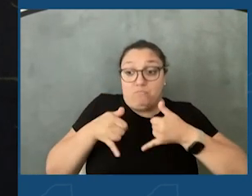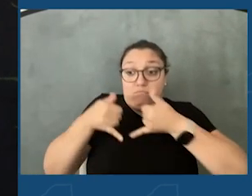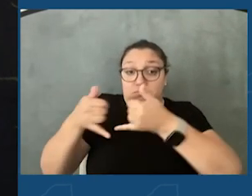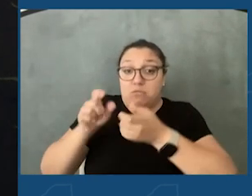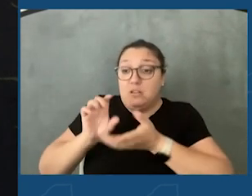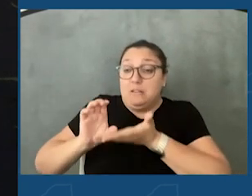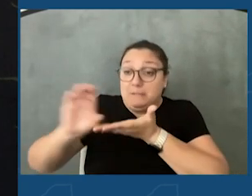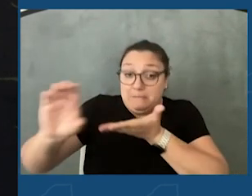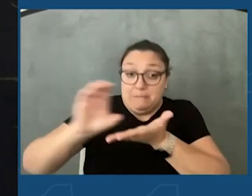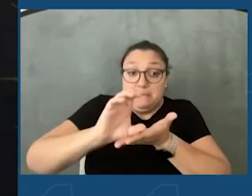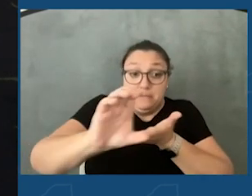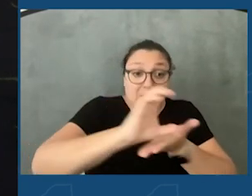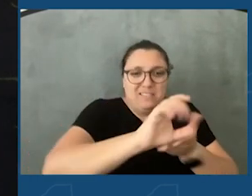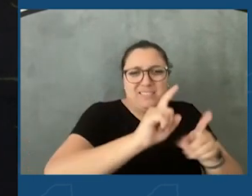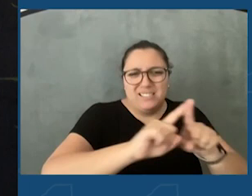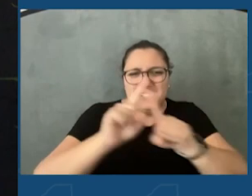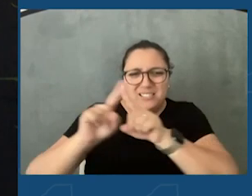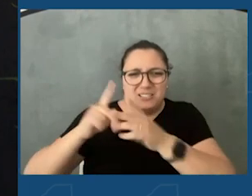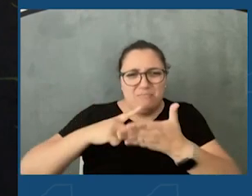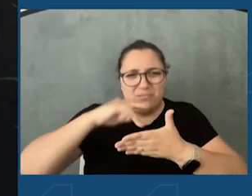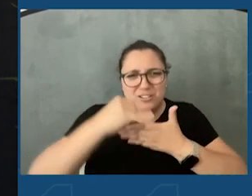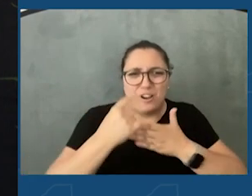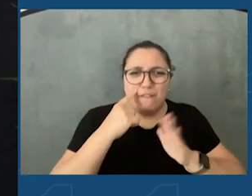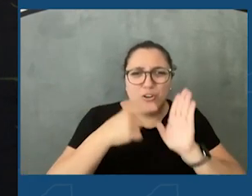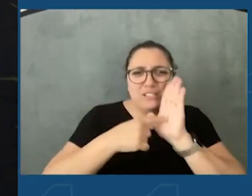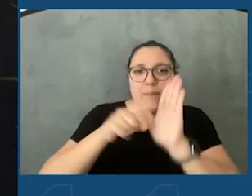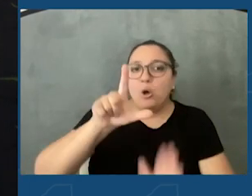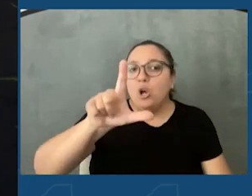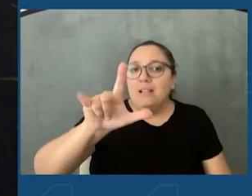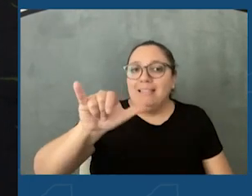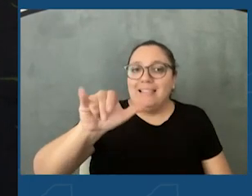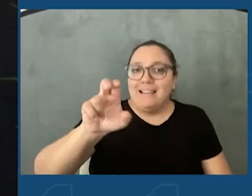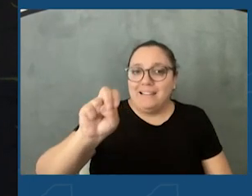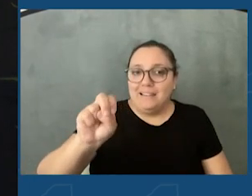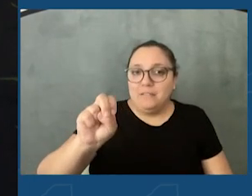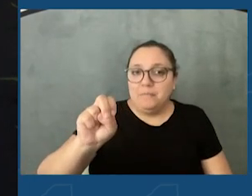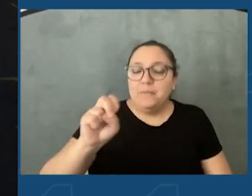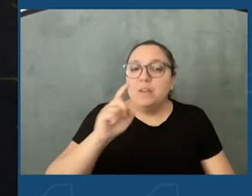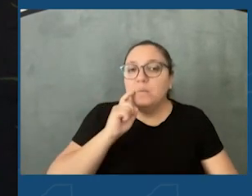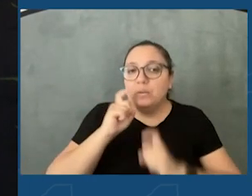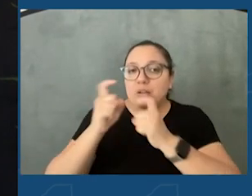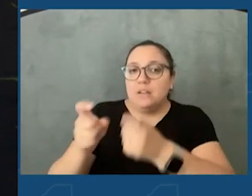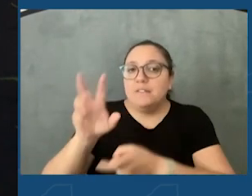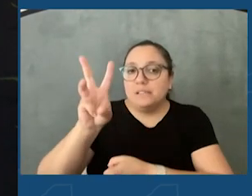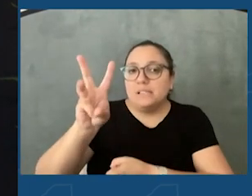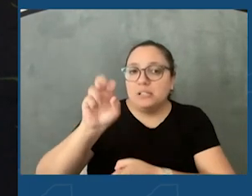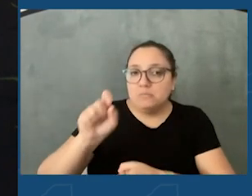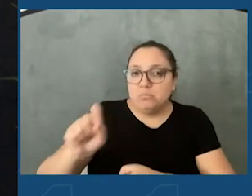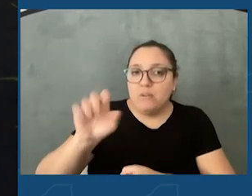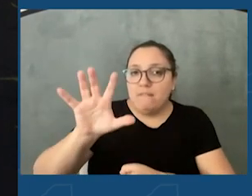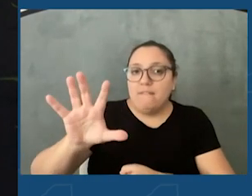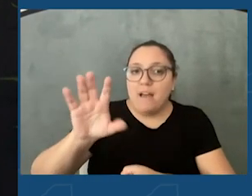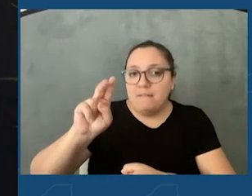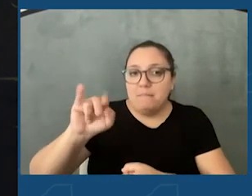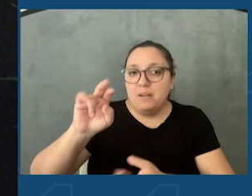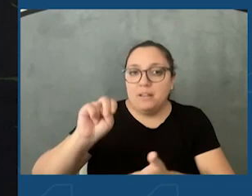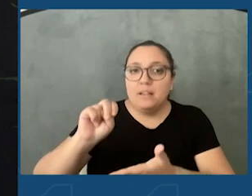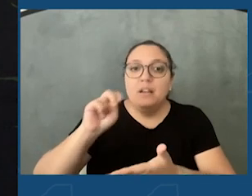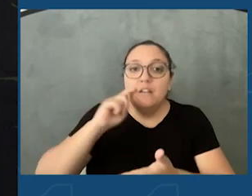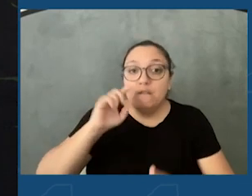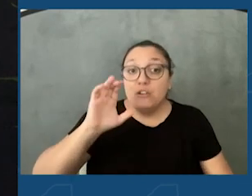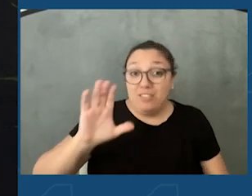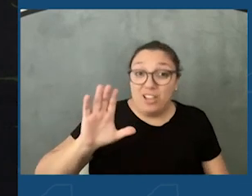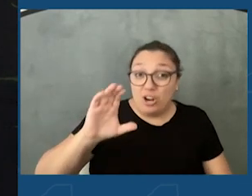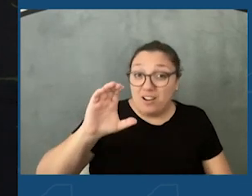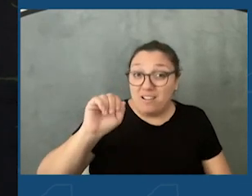projects from the town of Lyons is getting more than $6.5 million for its canal district. I've actually been on a boat in their canal